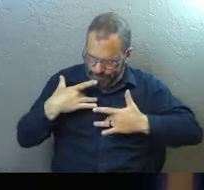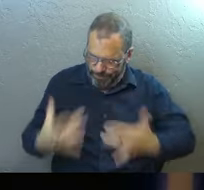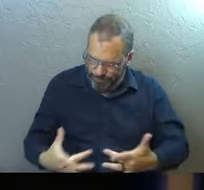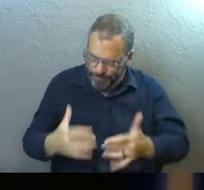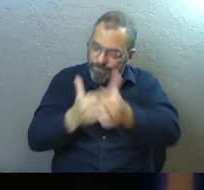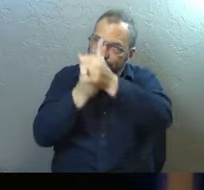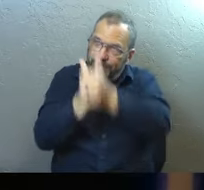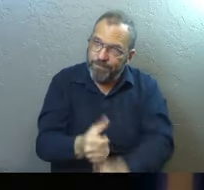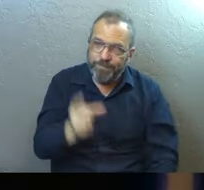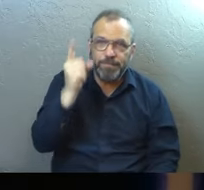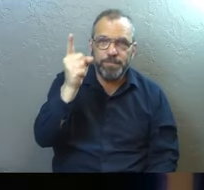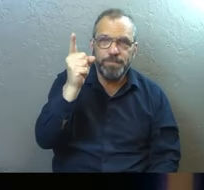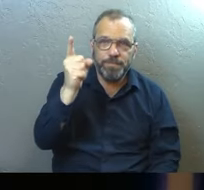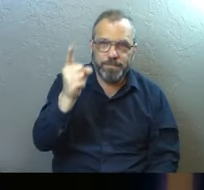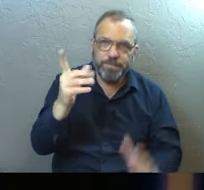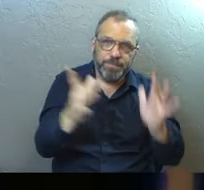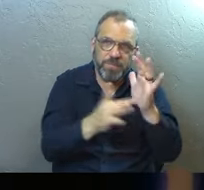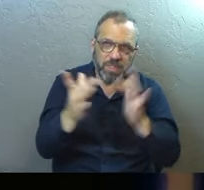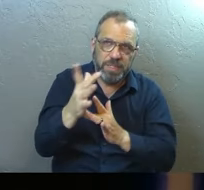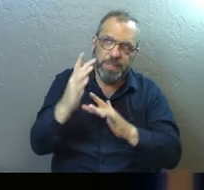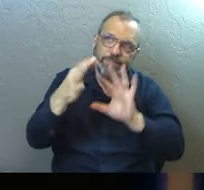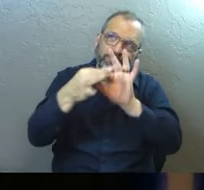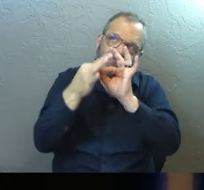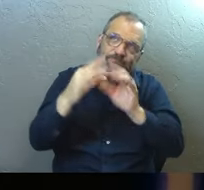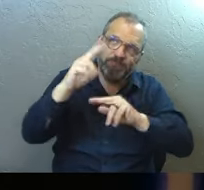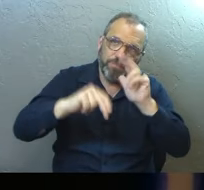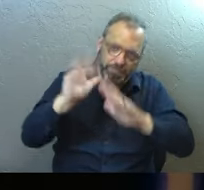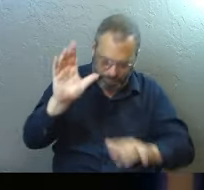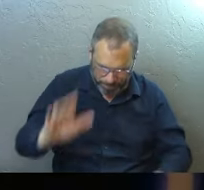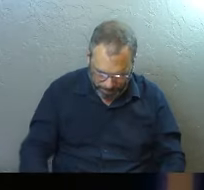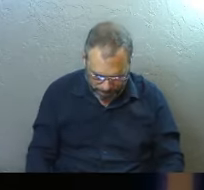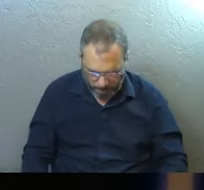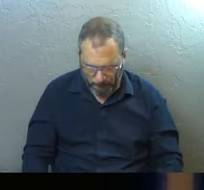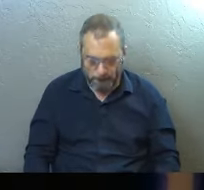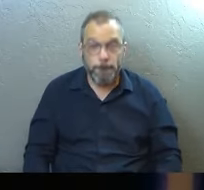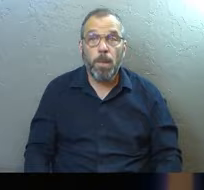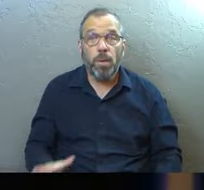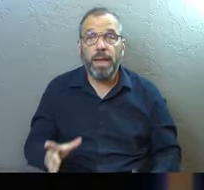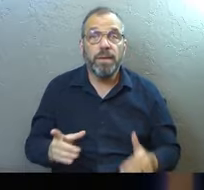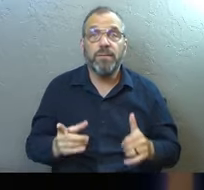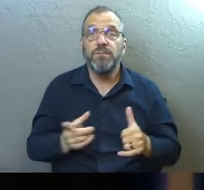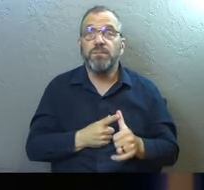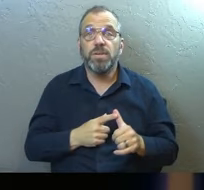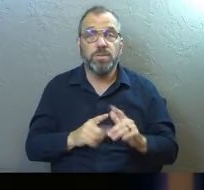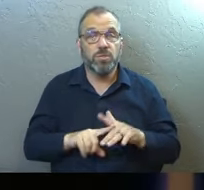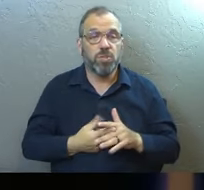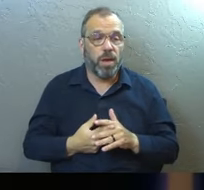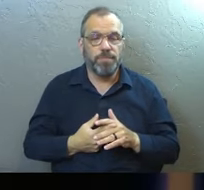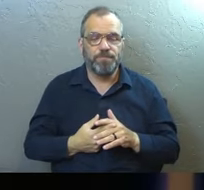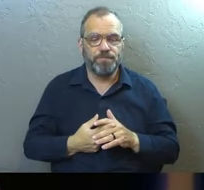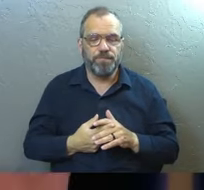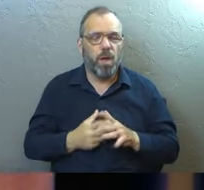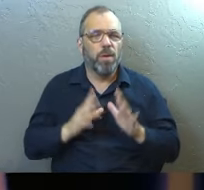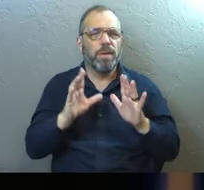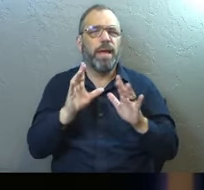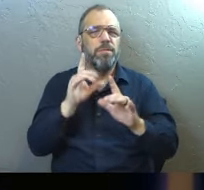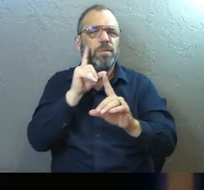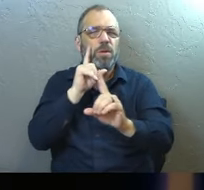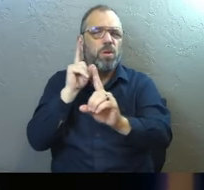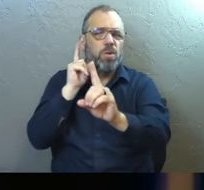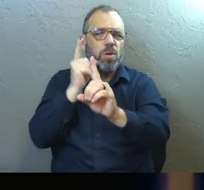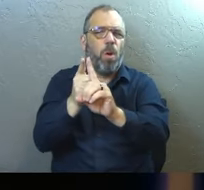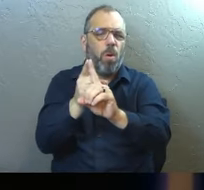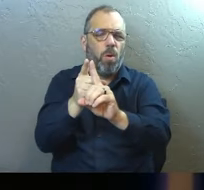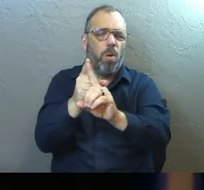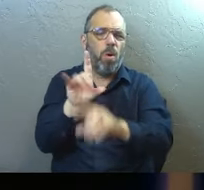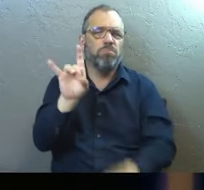about following Jesus and building that relationship. And so to start this morning, what I want us to do is I want to set the goal just out